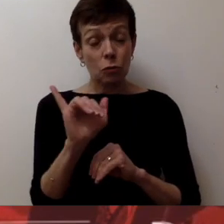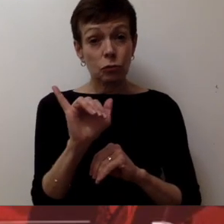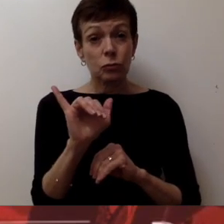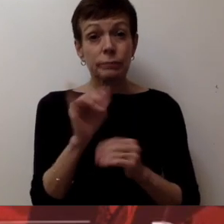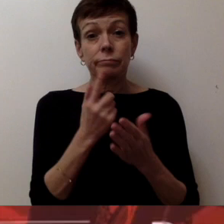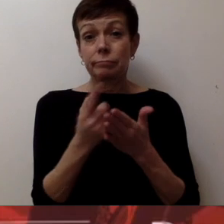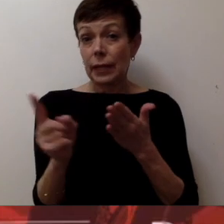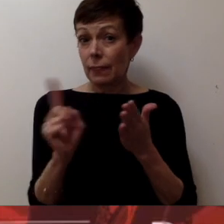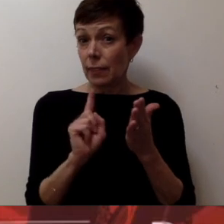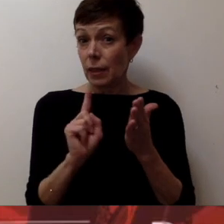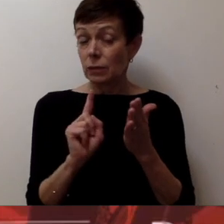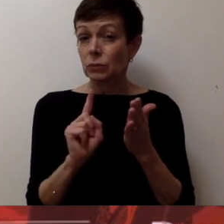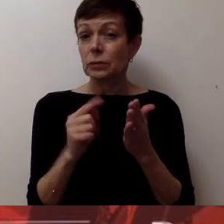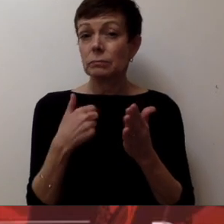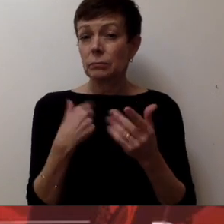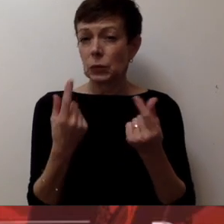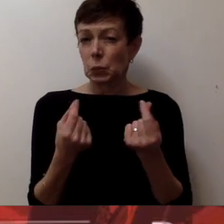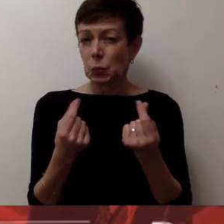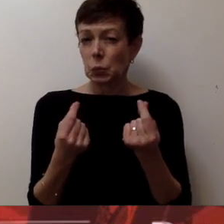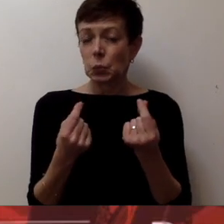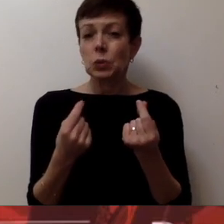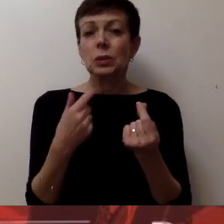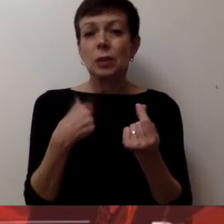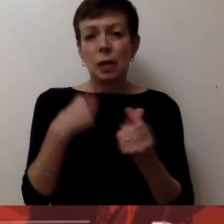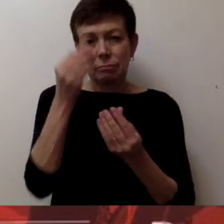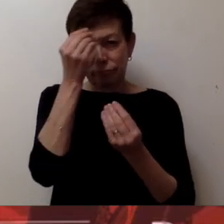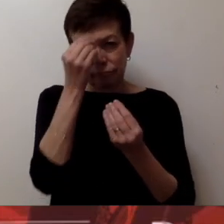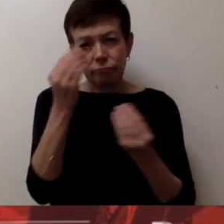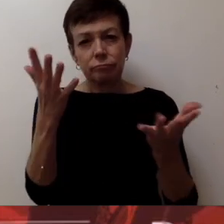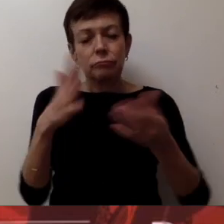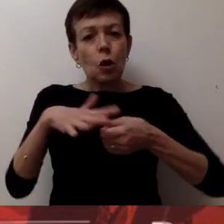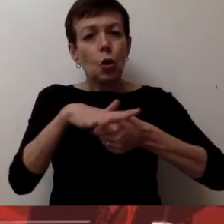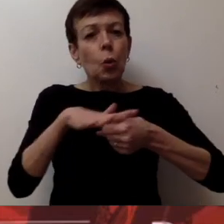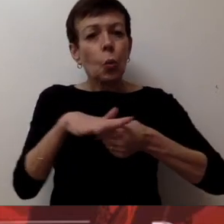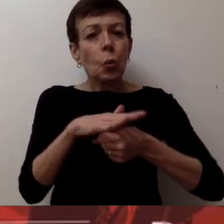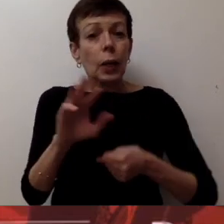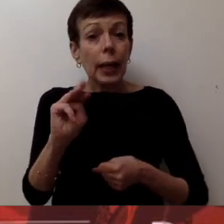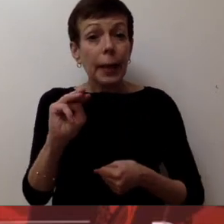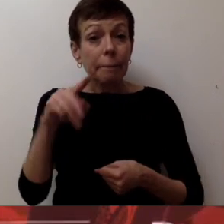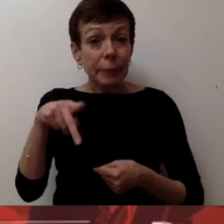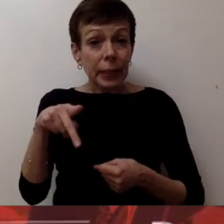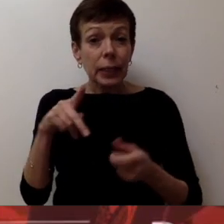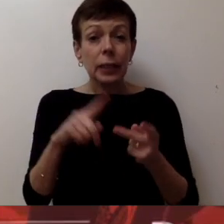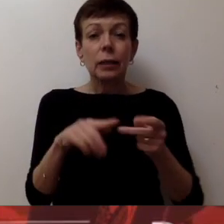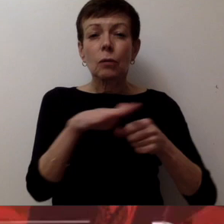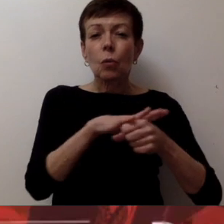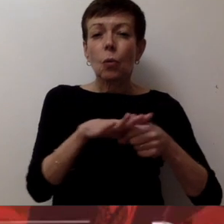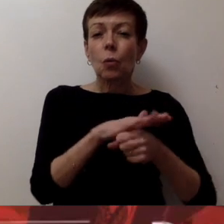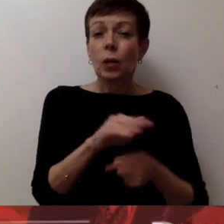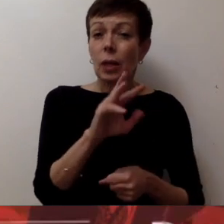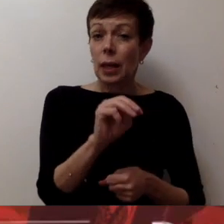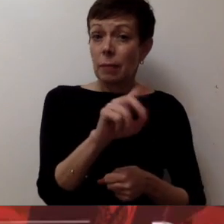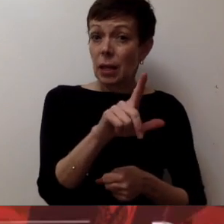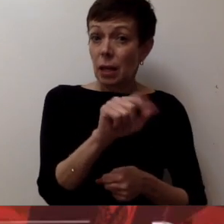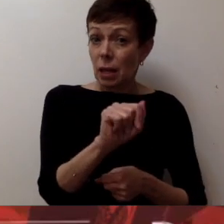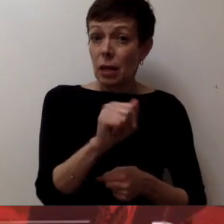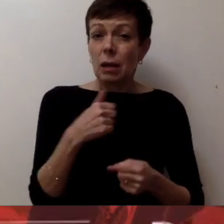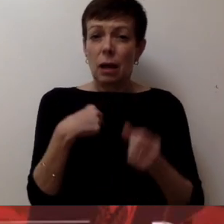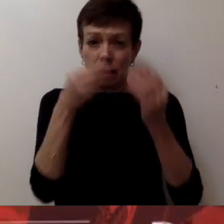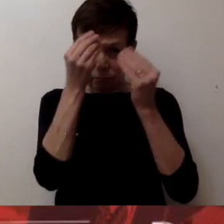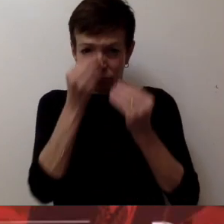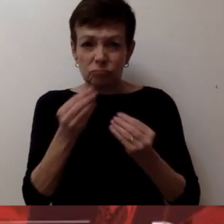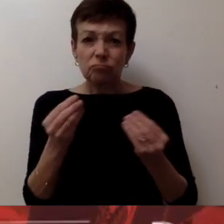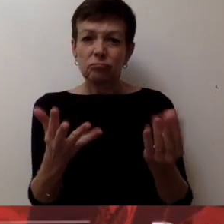late last week, as well as on the weekend, to brief our local members of parliament and our local MLAs about the City of Red